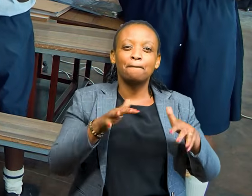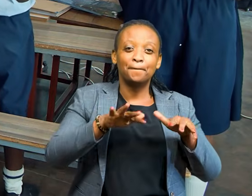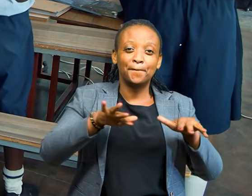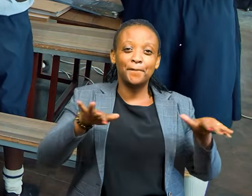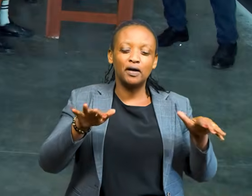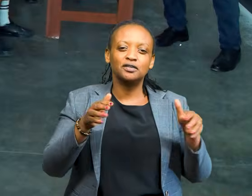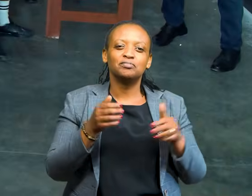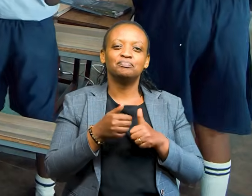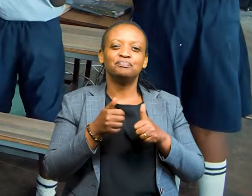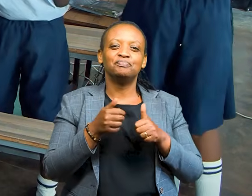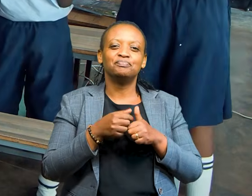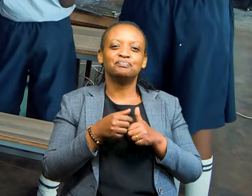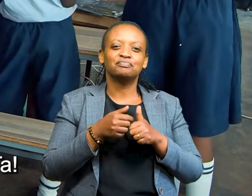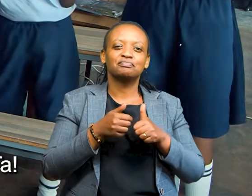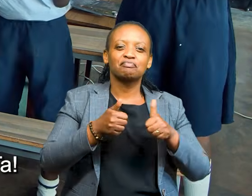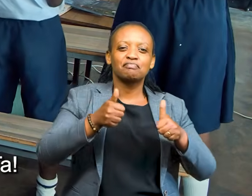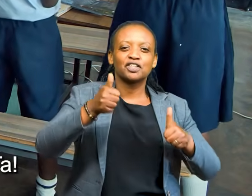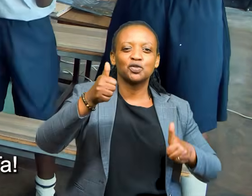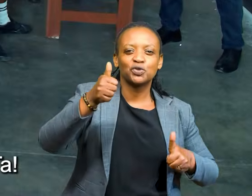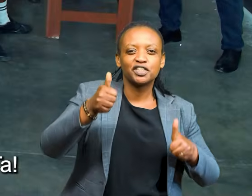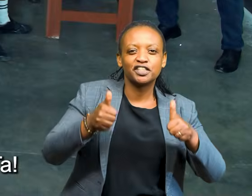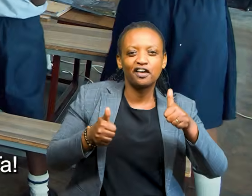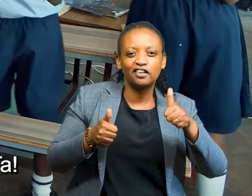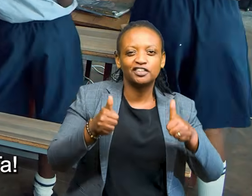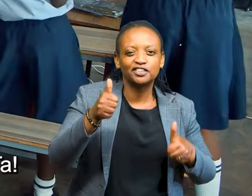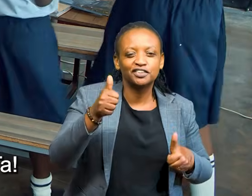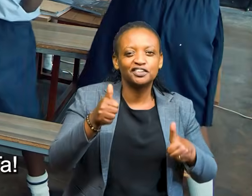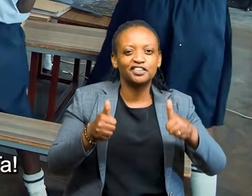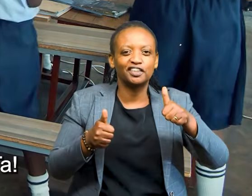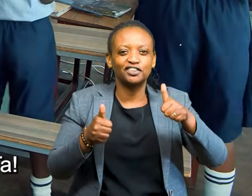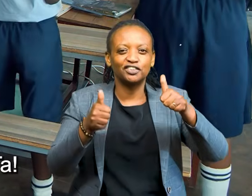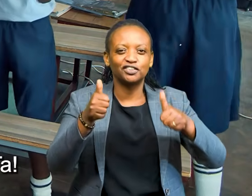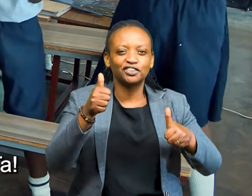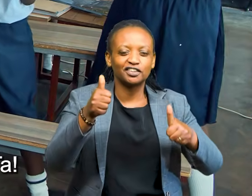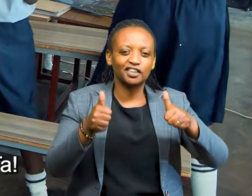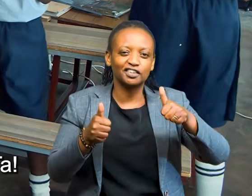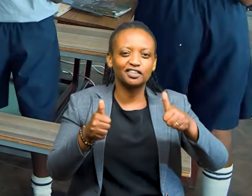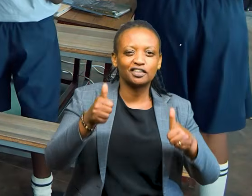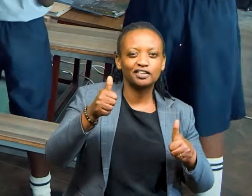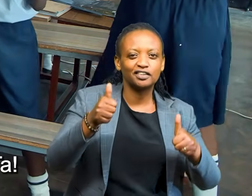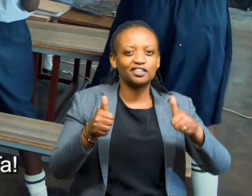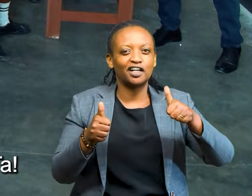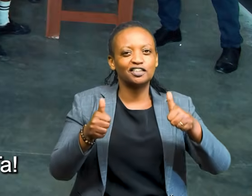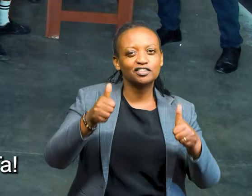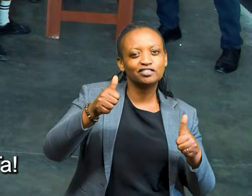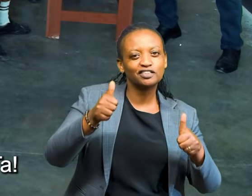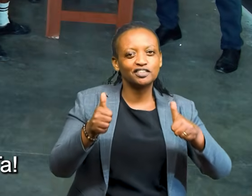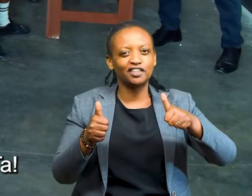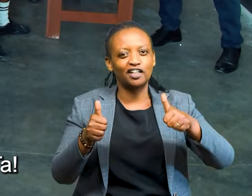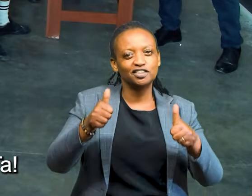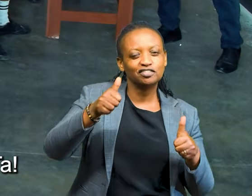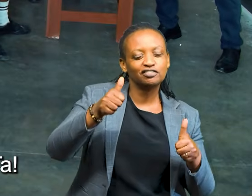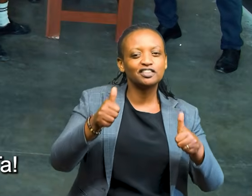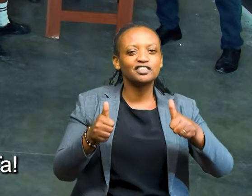Feet apart. Feet apart. A tootie time. A tootie time. A tootie time. A tootie time.